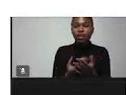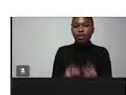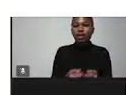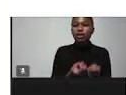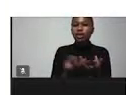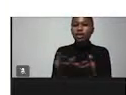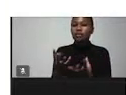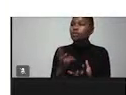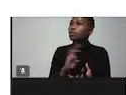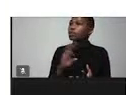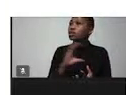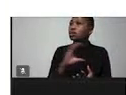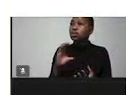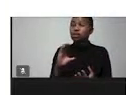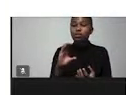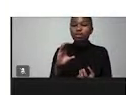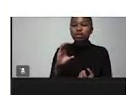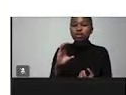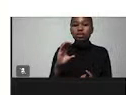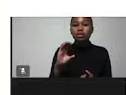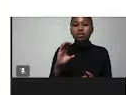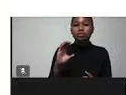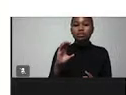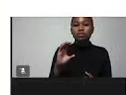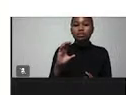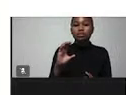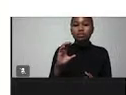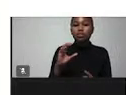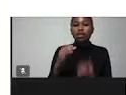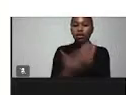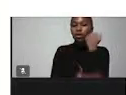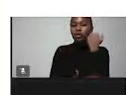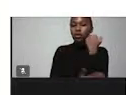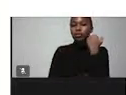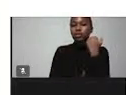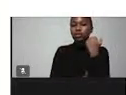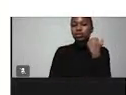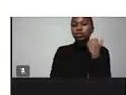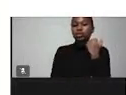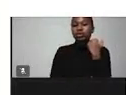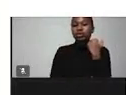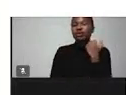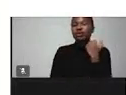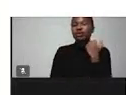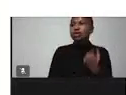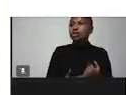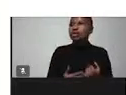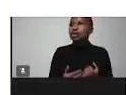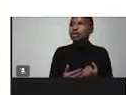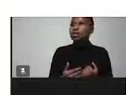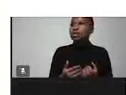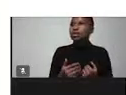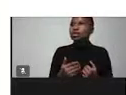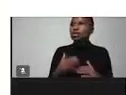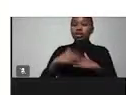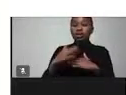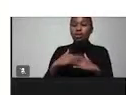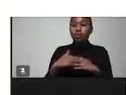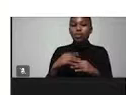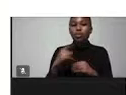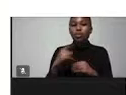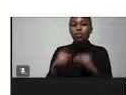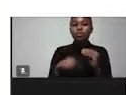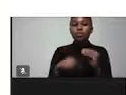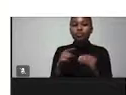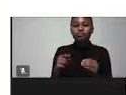Wesco presentation will provide you with feedback in terms of the current trade activity and just focus a little bit more in terms of the actual contribution